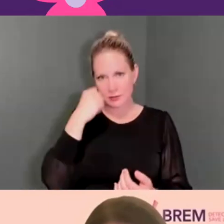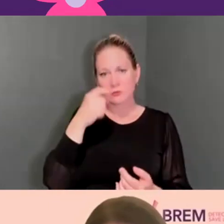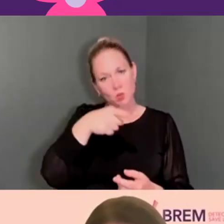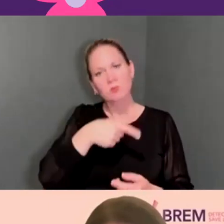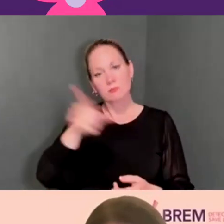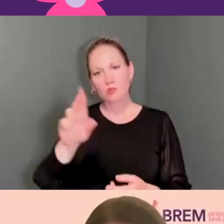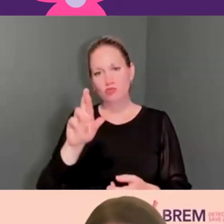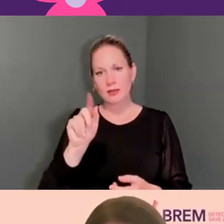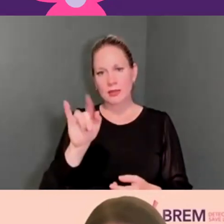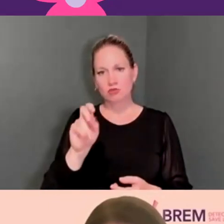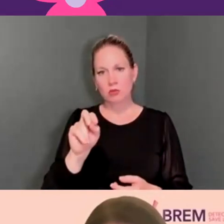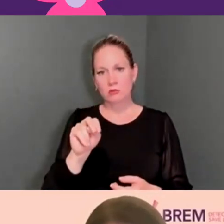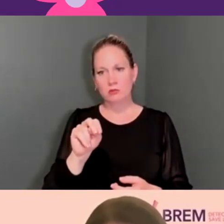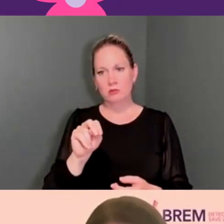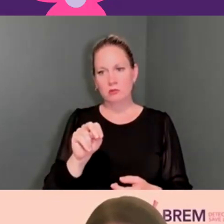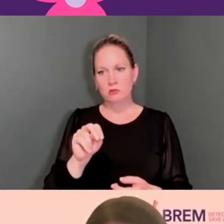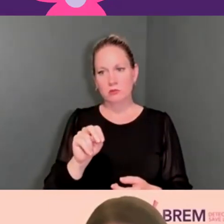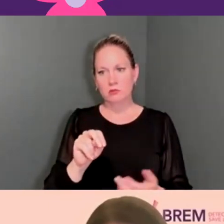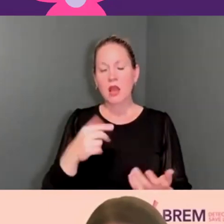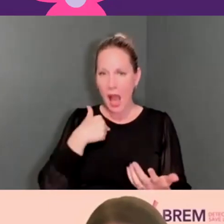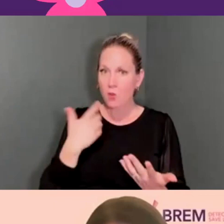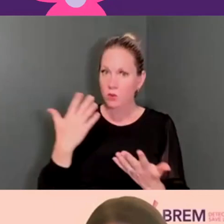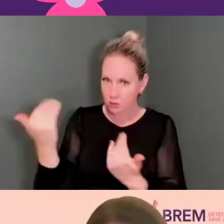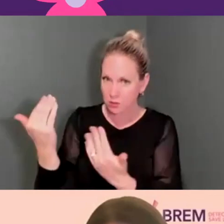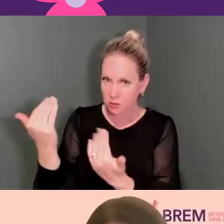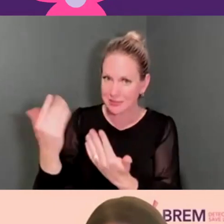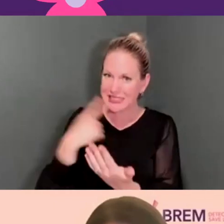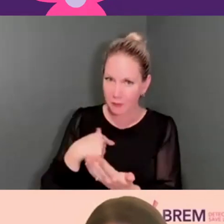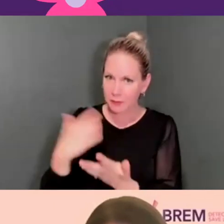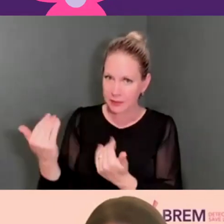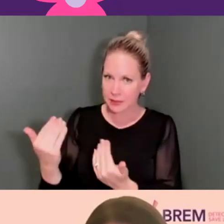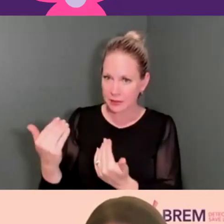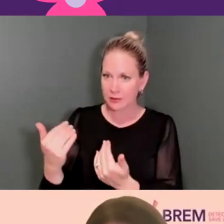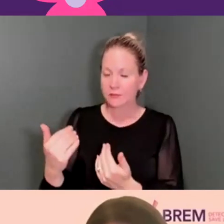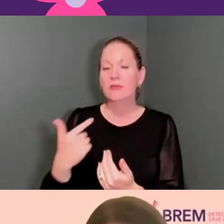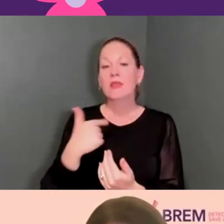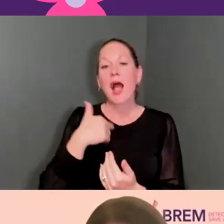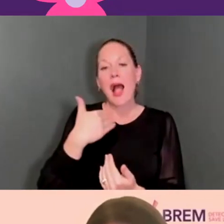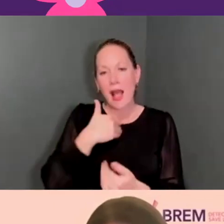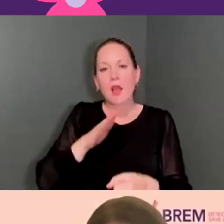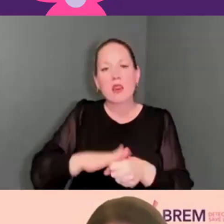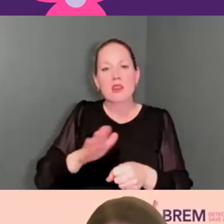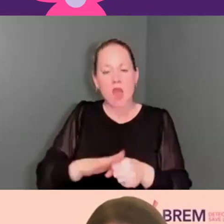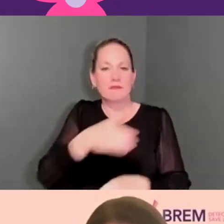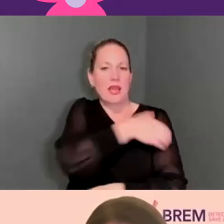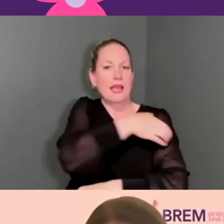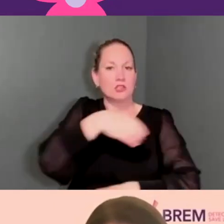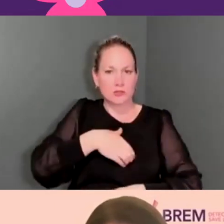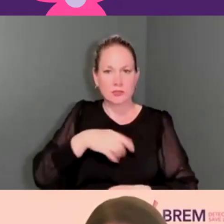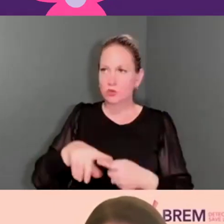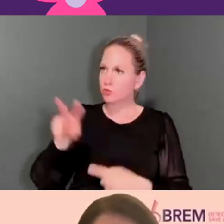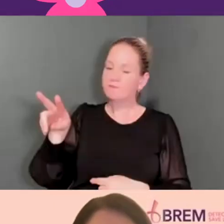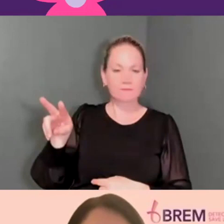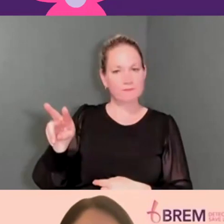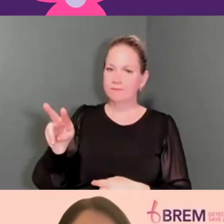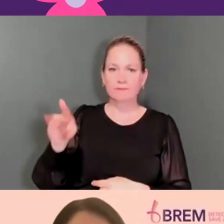radiation. And that's what I was looking for him to tell me. I had enough agency to say, this won't be my doctor.